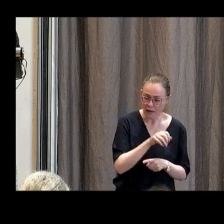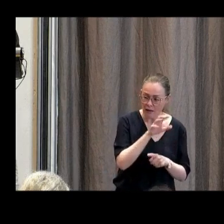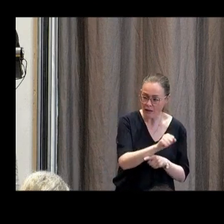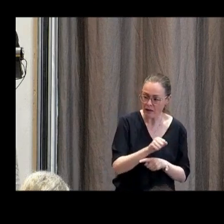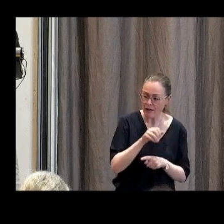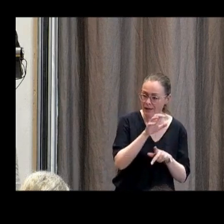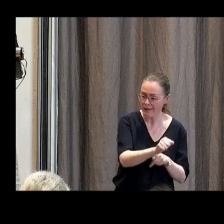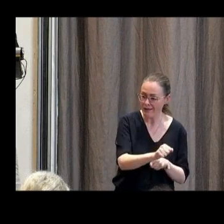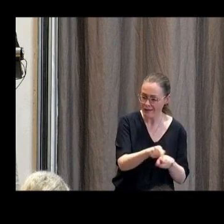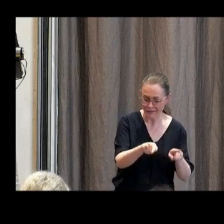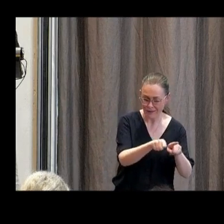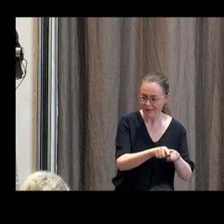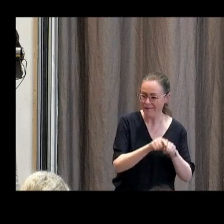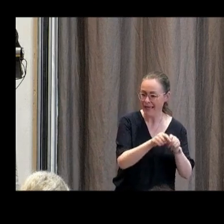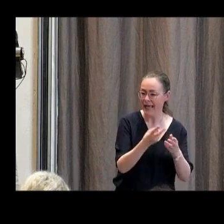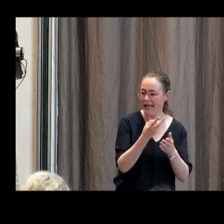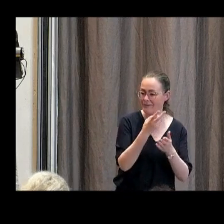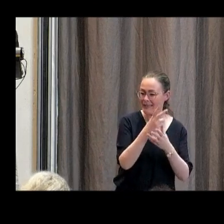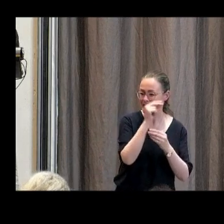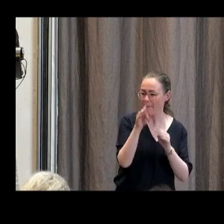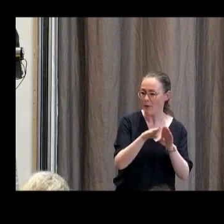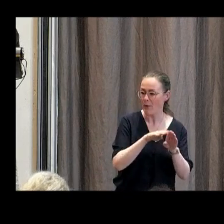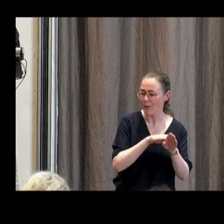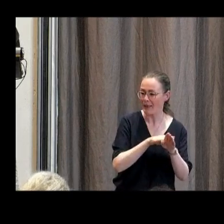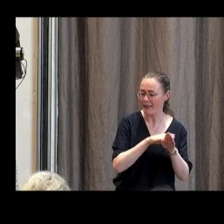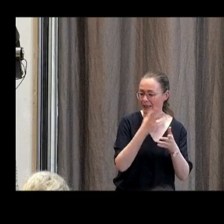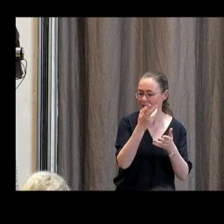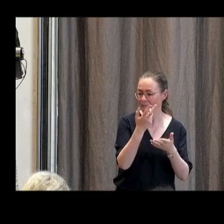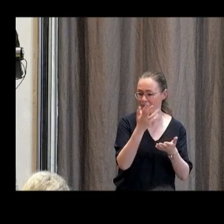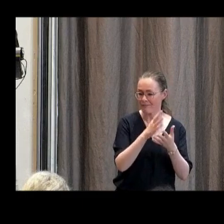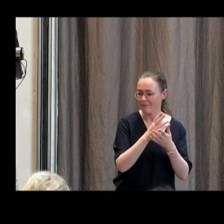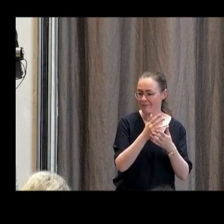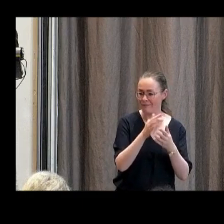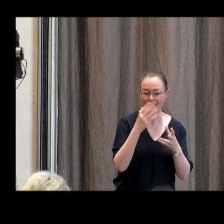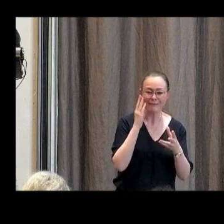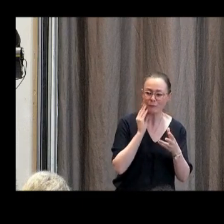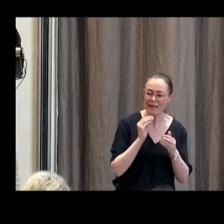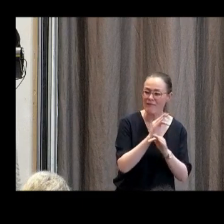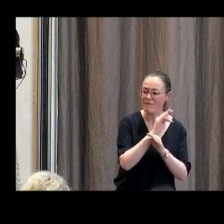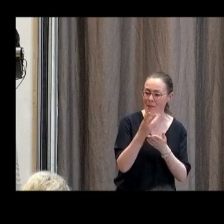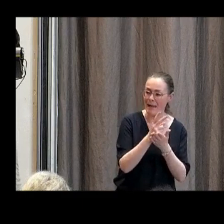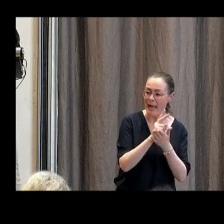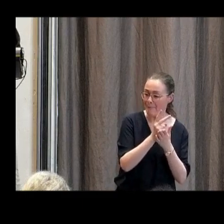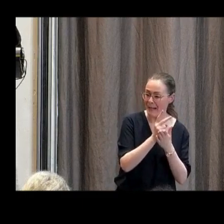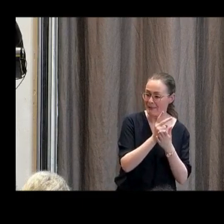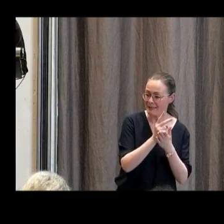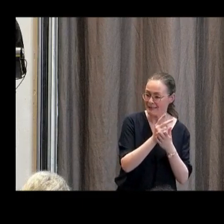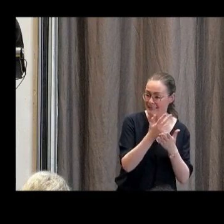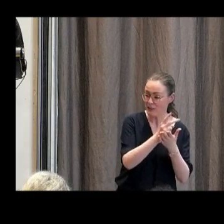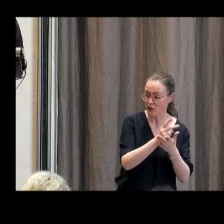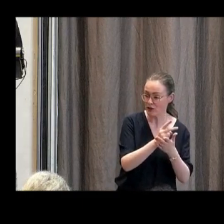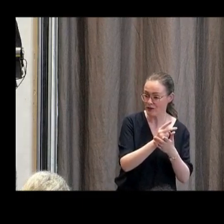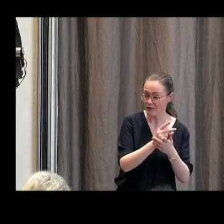remained longest at the sample where there was taken during an epileptic